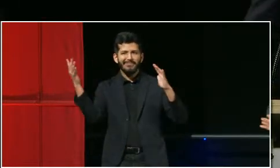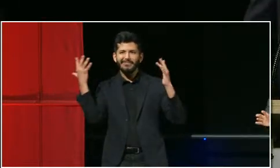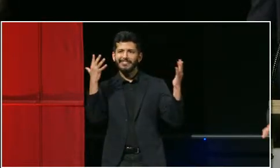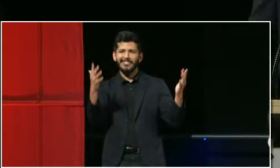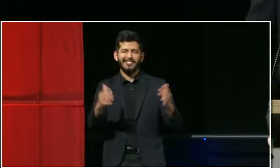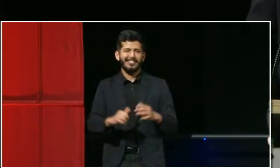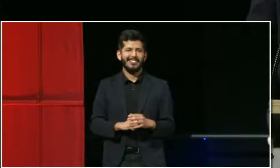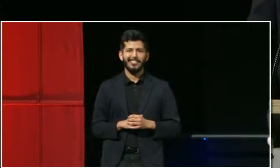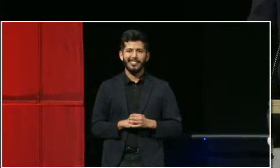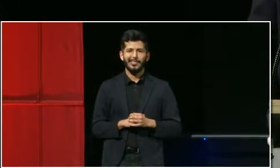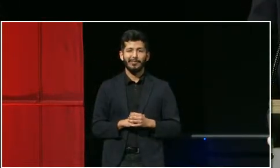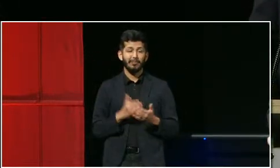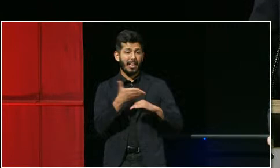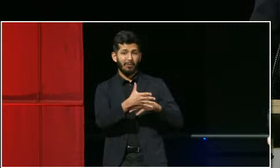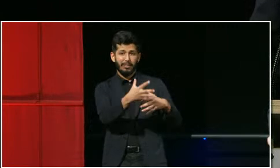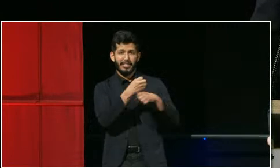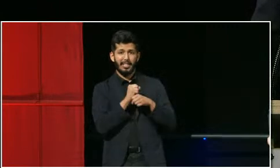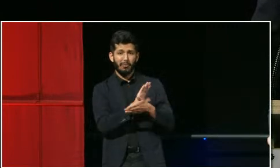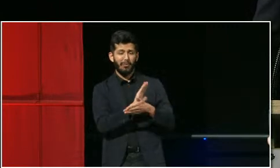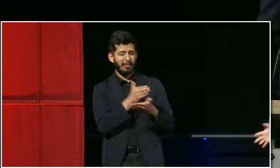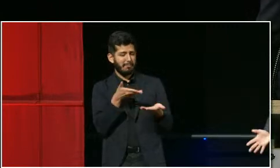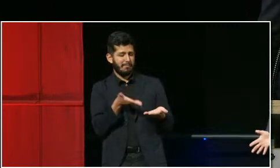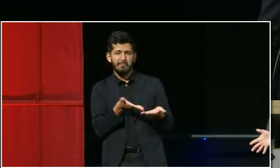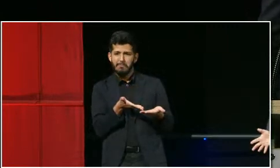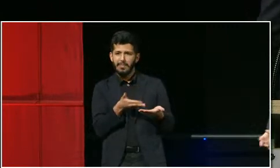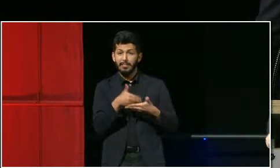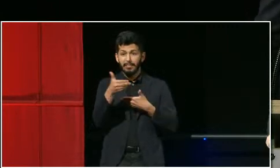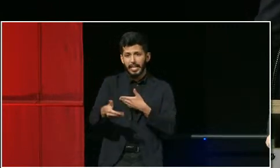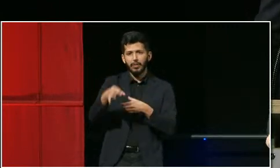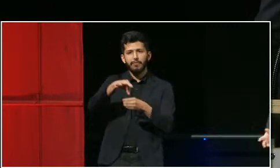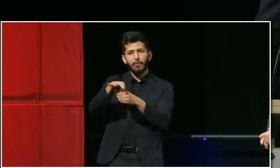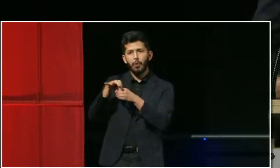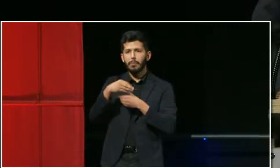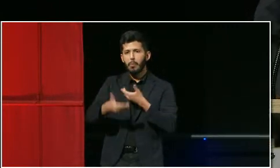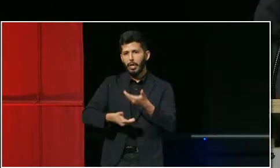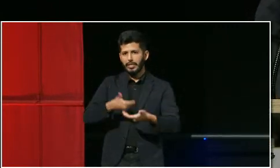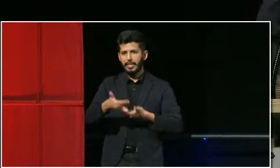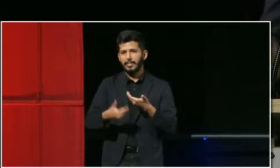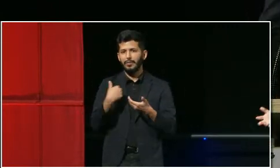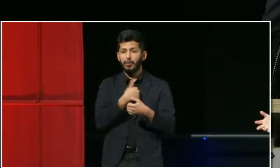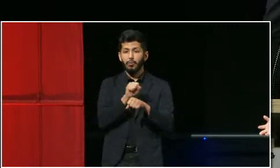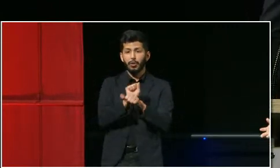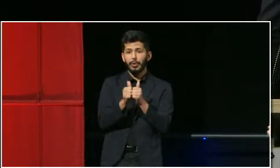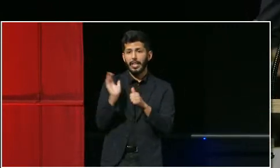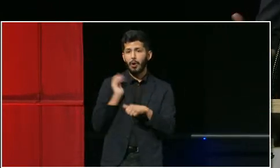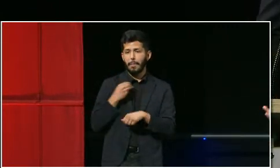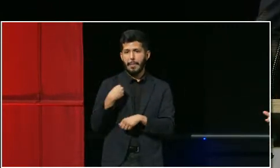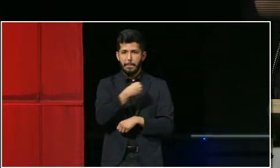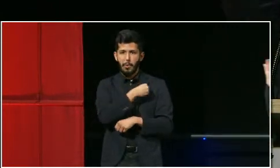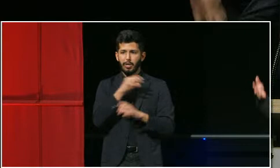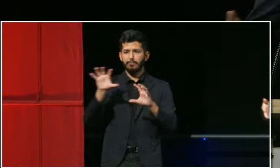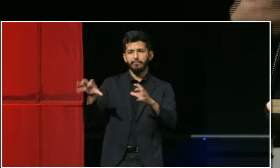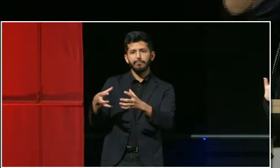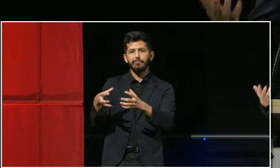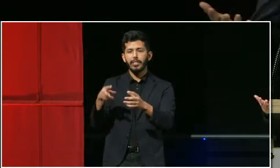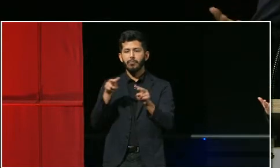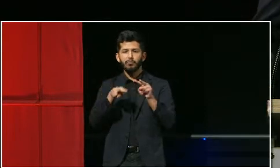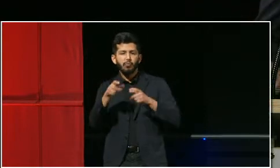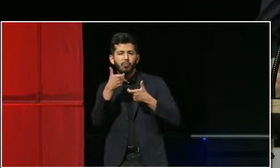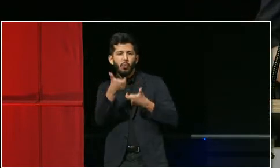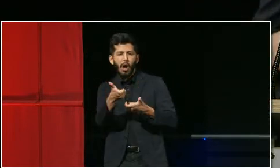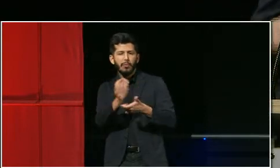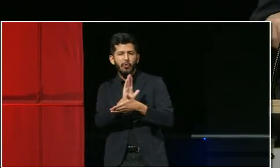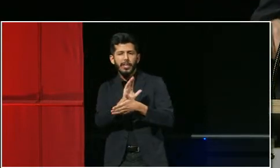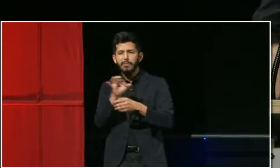So then once we get our submitted films, the next step of the process is the voting process. And through that, we work with our Academy members to vote, view the films and